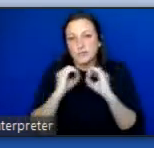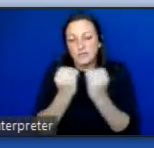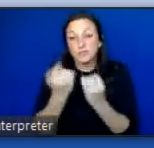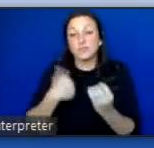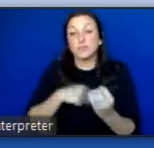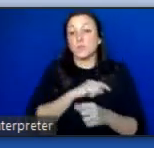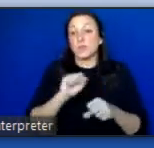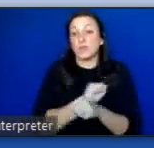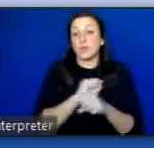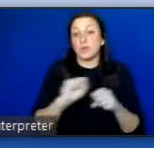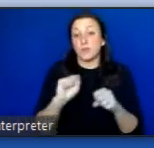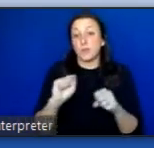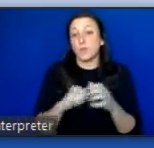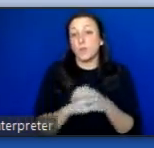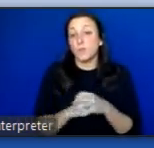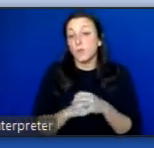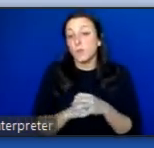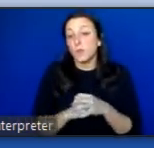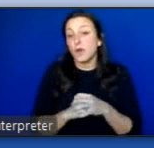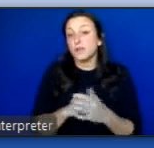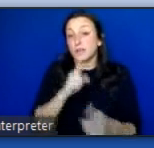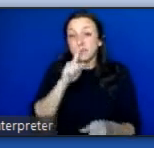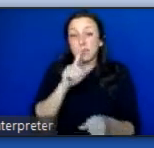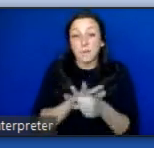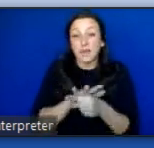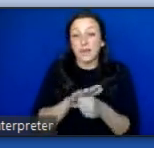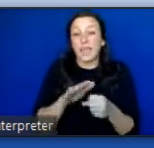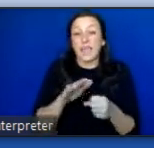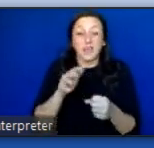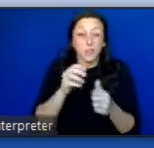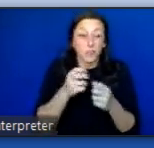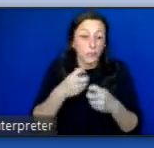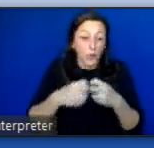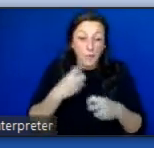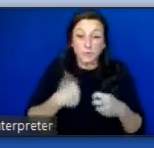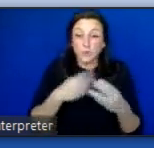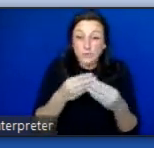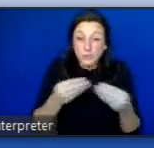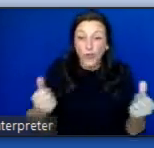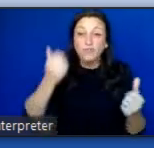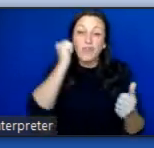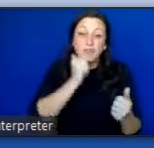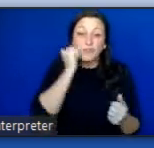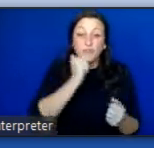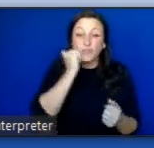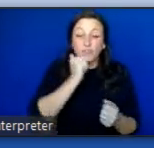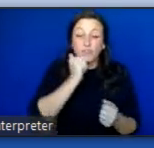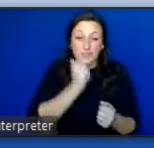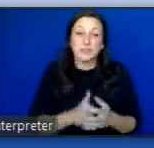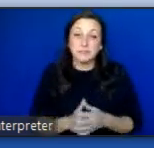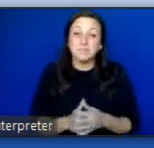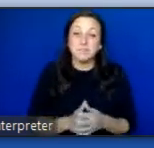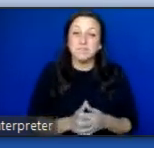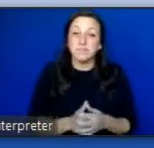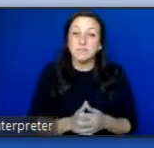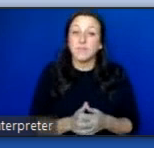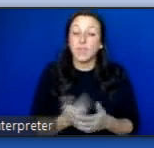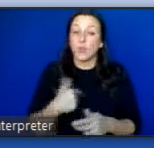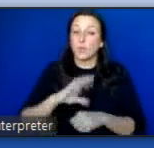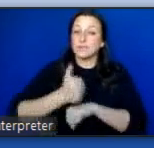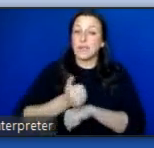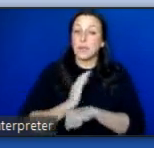collaborated, pivoted, and solved problems on a daily basis to stand up our community testing,